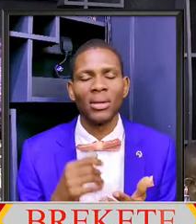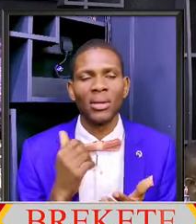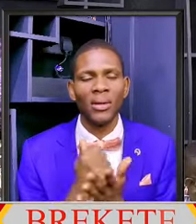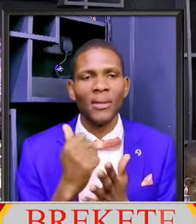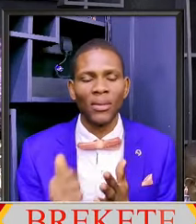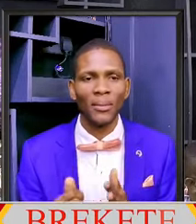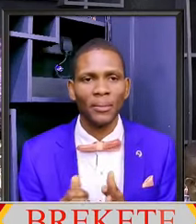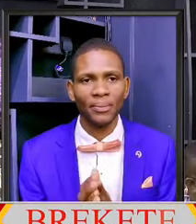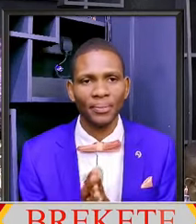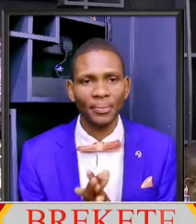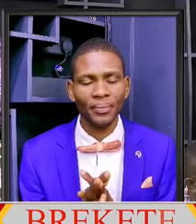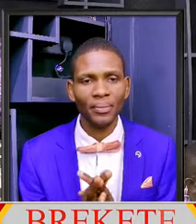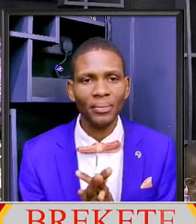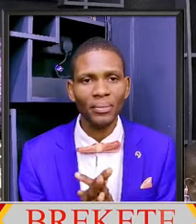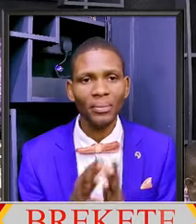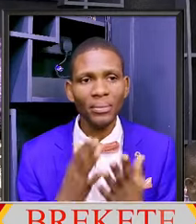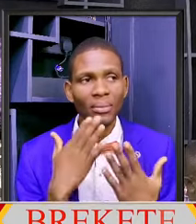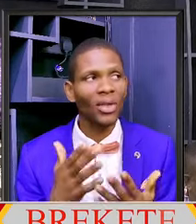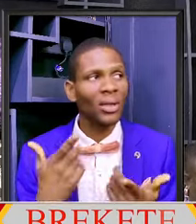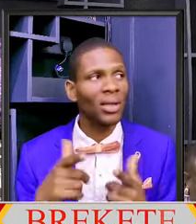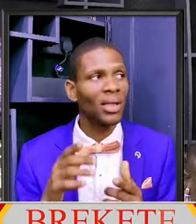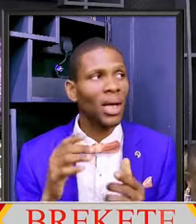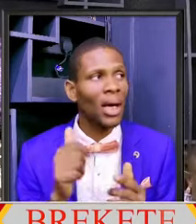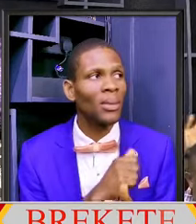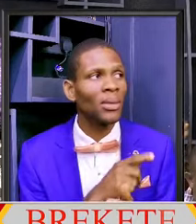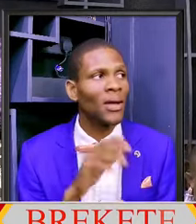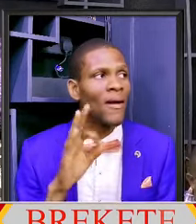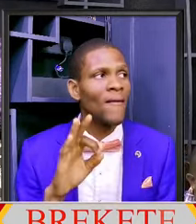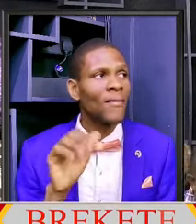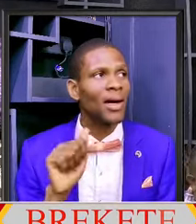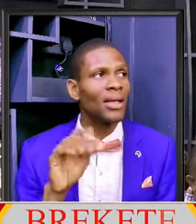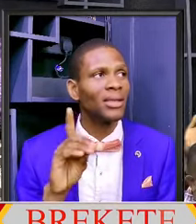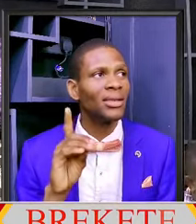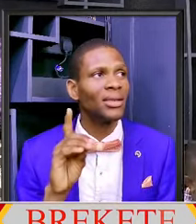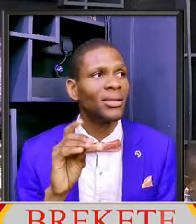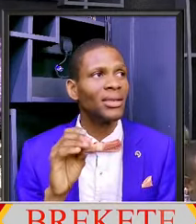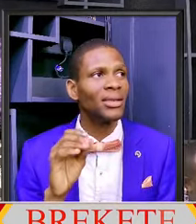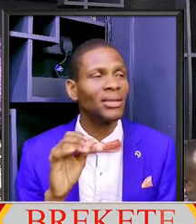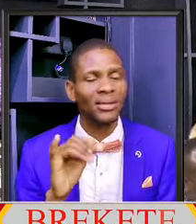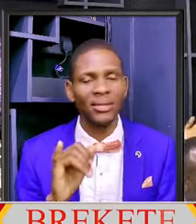Thank you so much. Thank you. Let's appreciate Fadi.